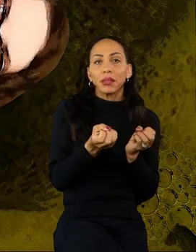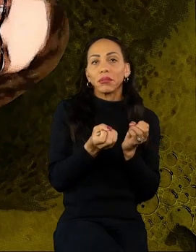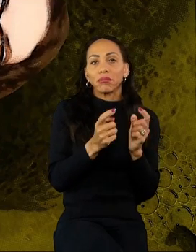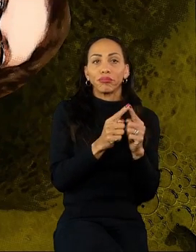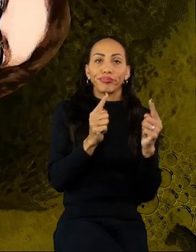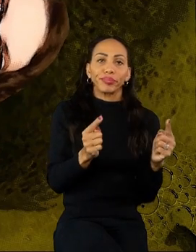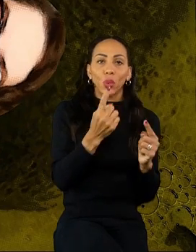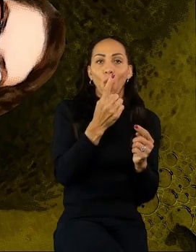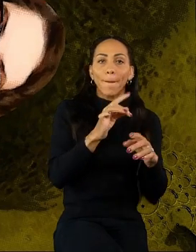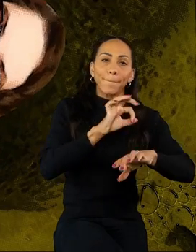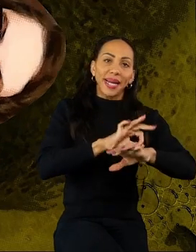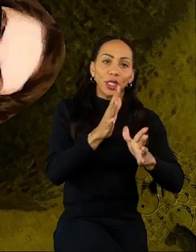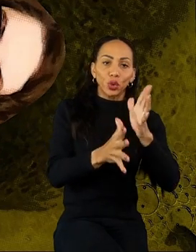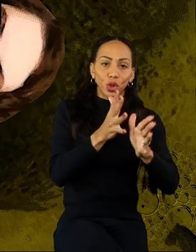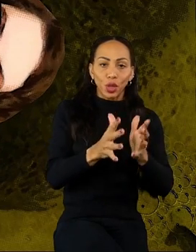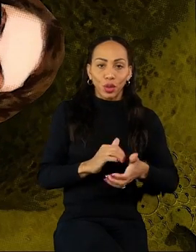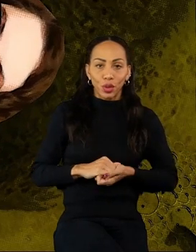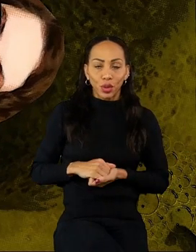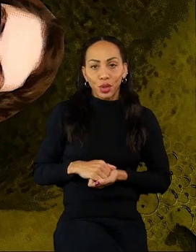for a minute or so each, I think.